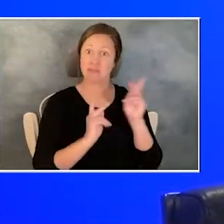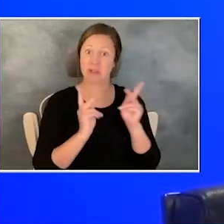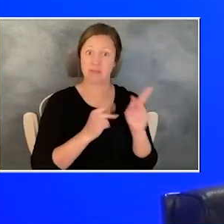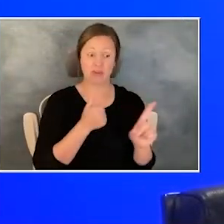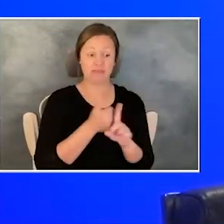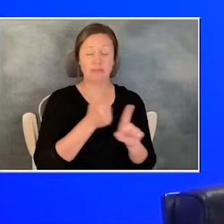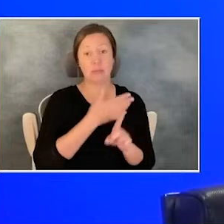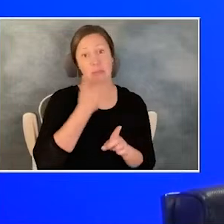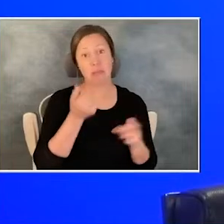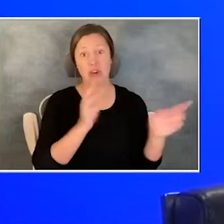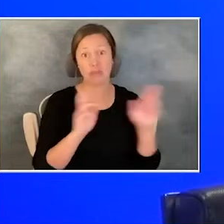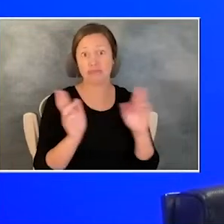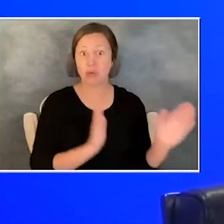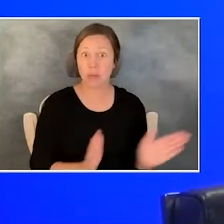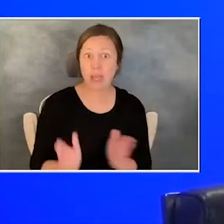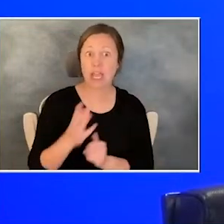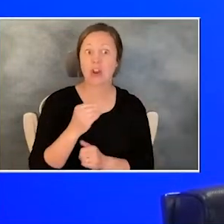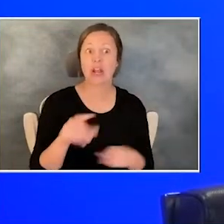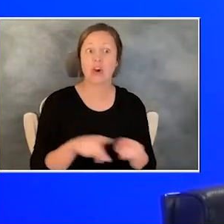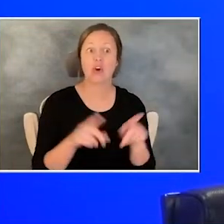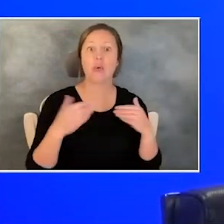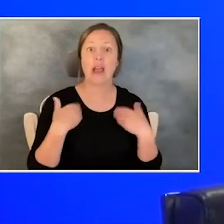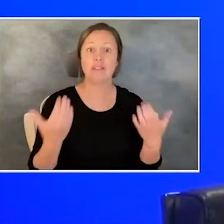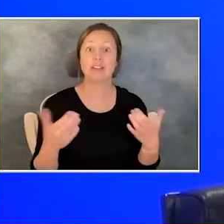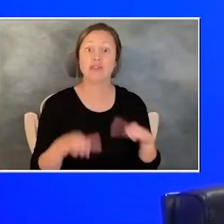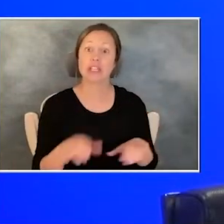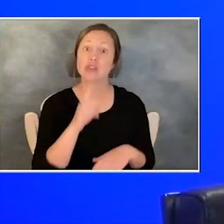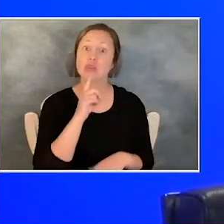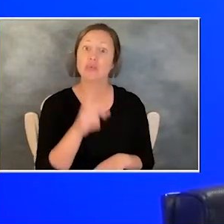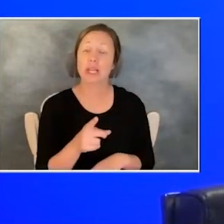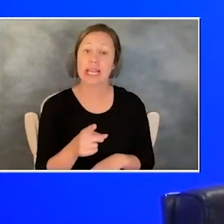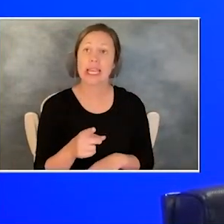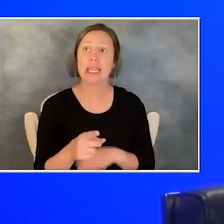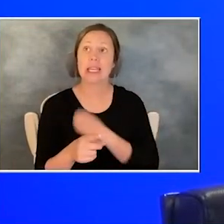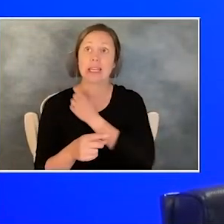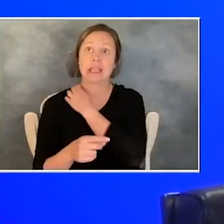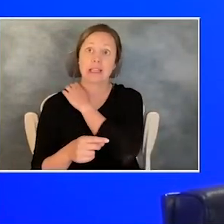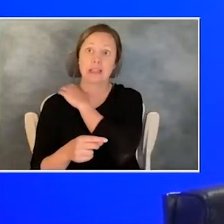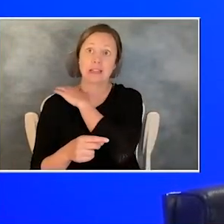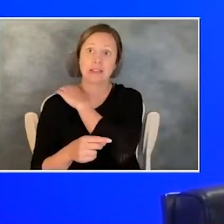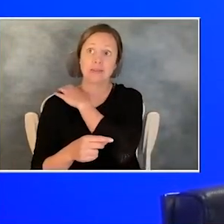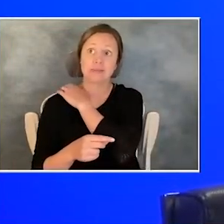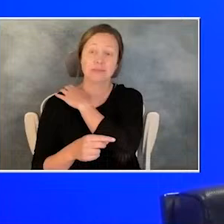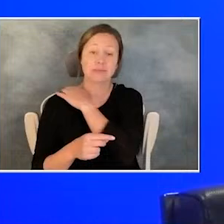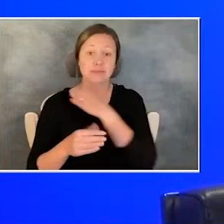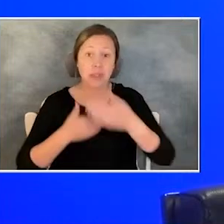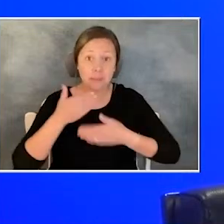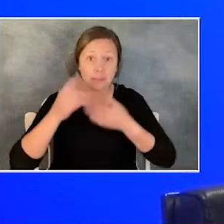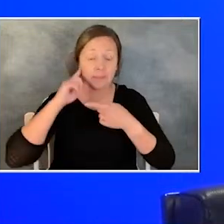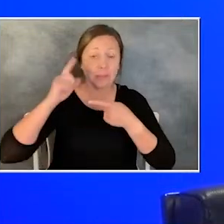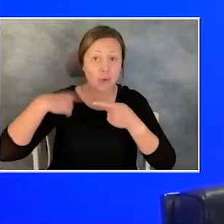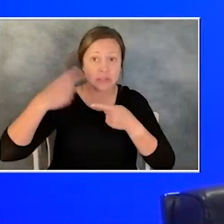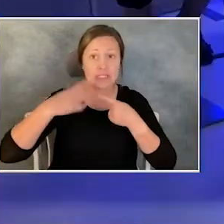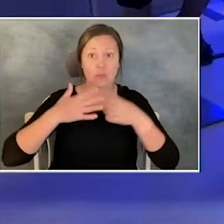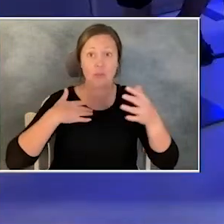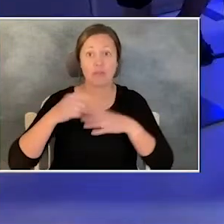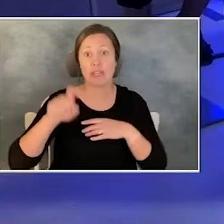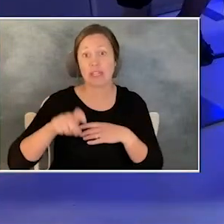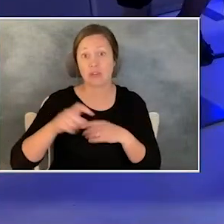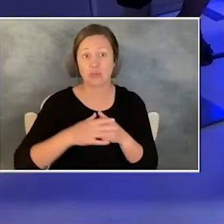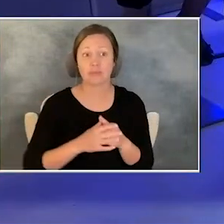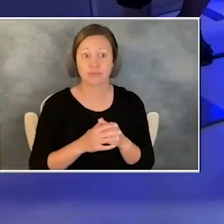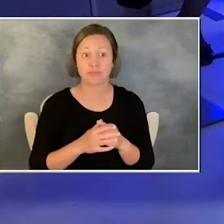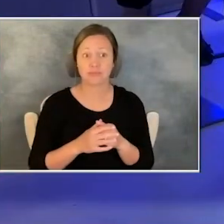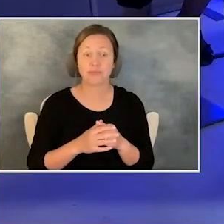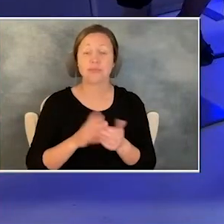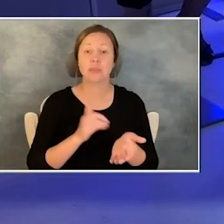prepared and have a chance to really process what they need to in this journey. Dr. Burns, a lot of times when we start